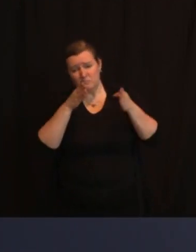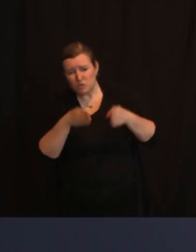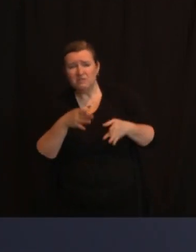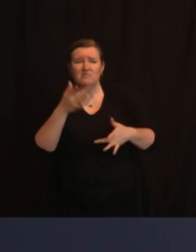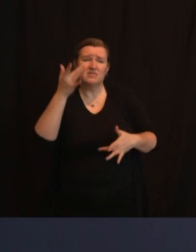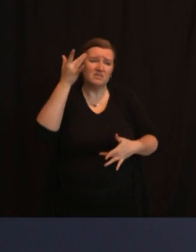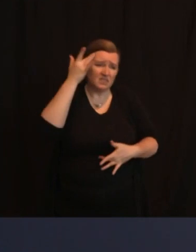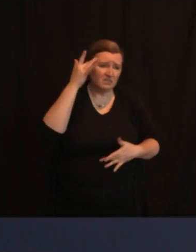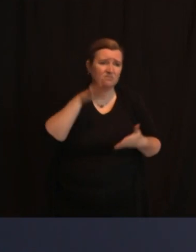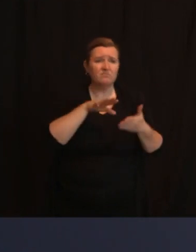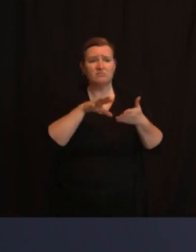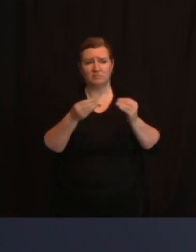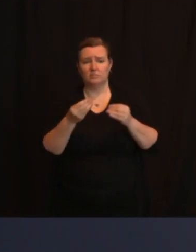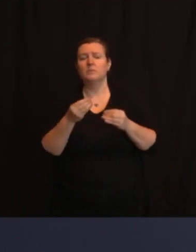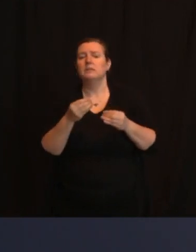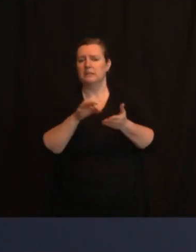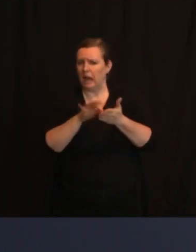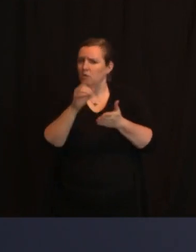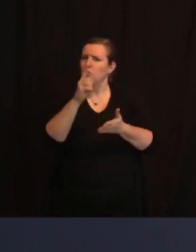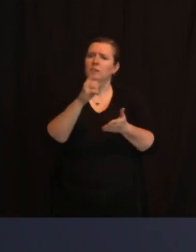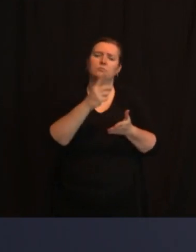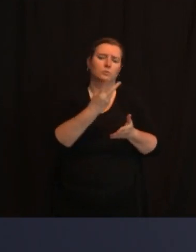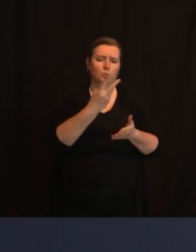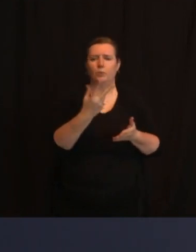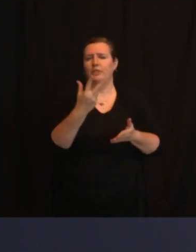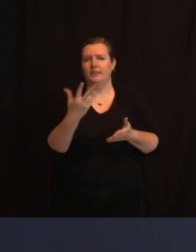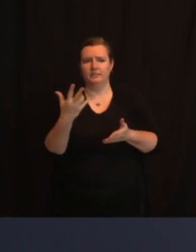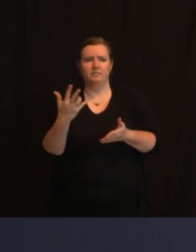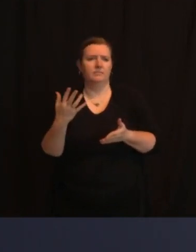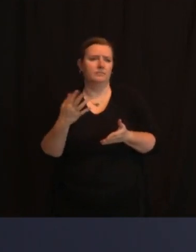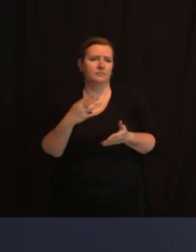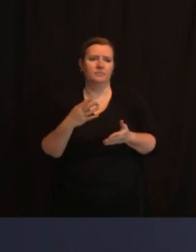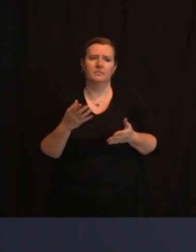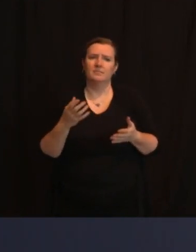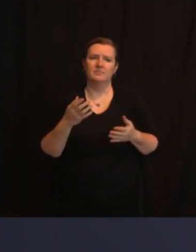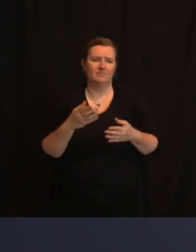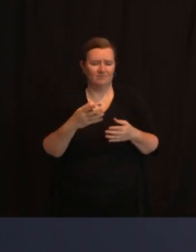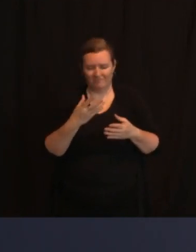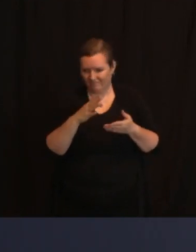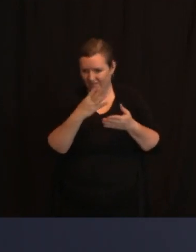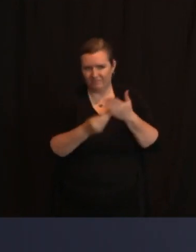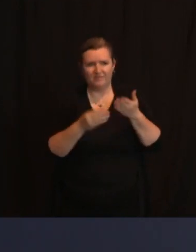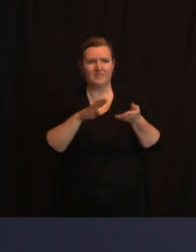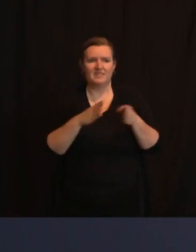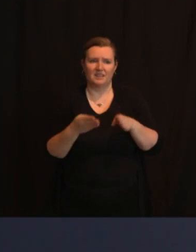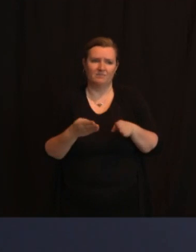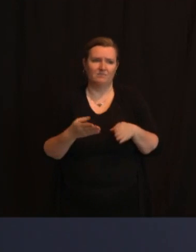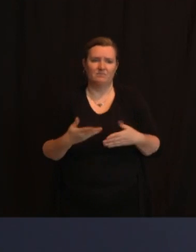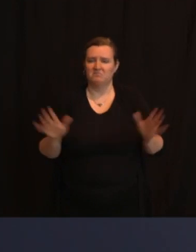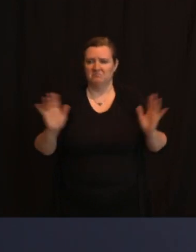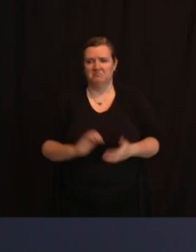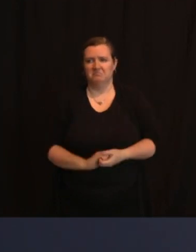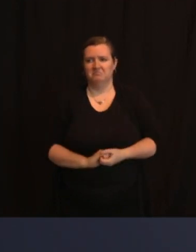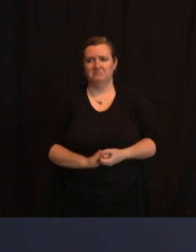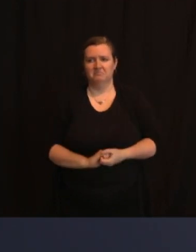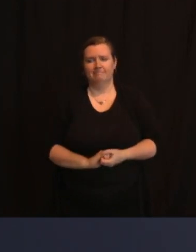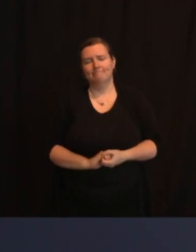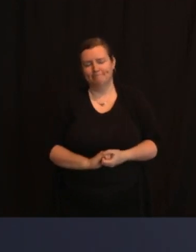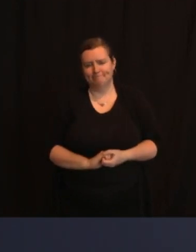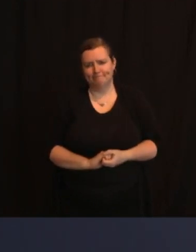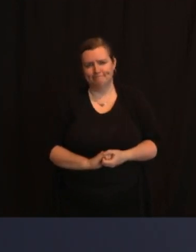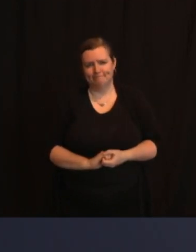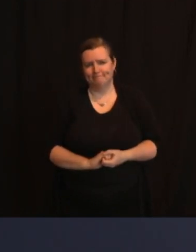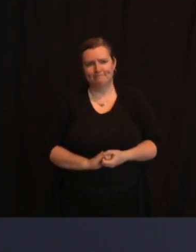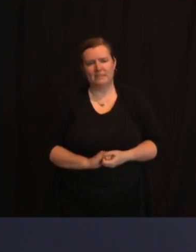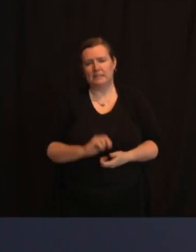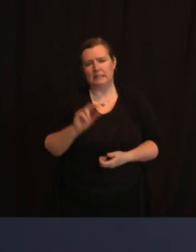them, they're not going to get better, they're going to stay dead, and it's going to be a number, and that's it. The reality is somewhat more complicated than